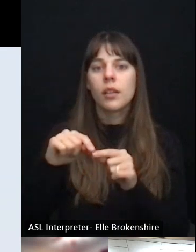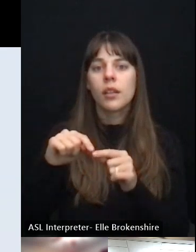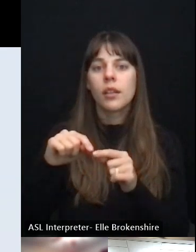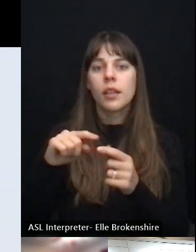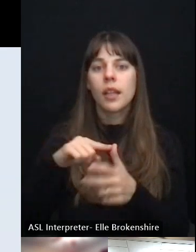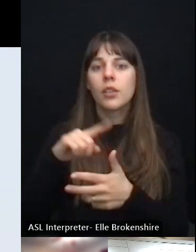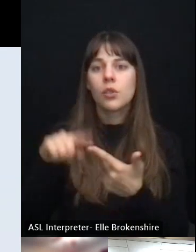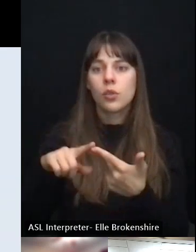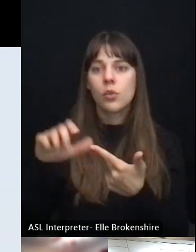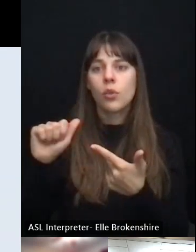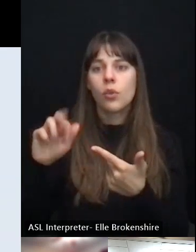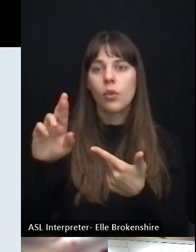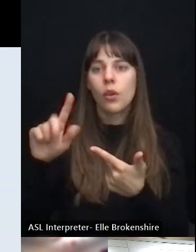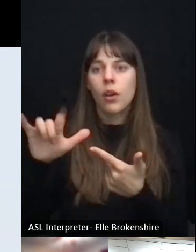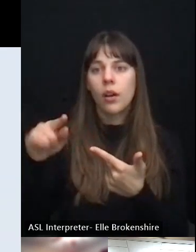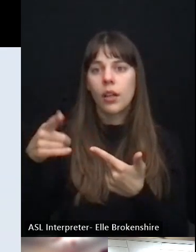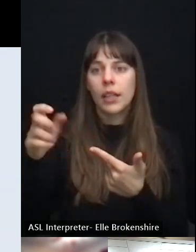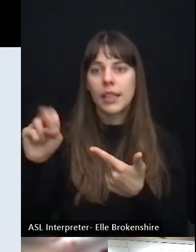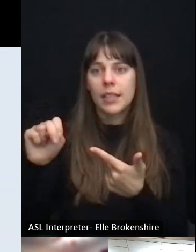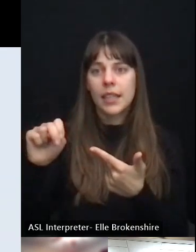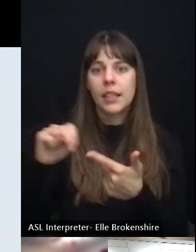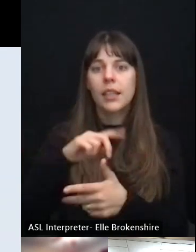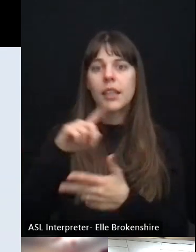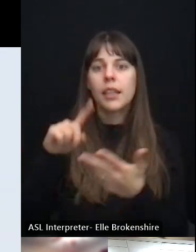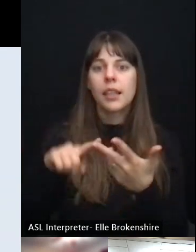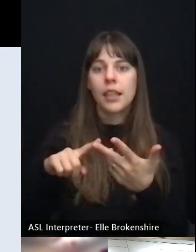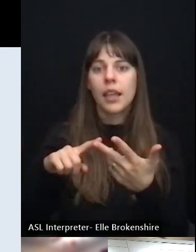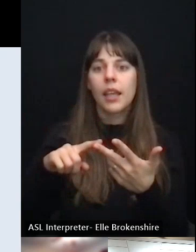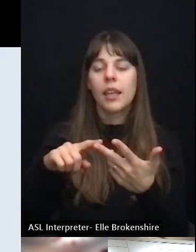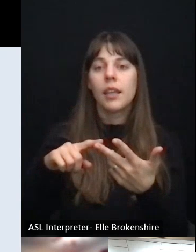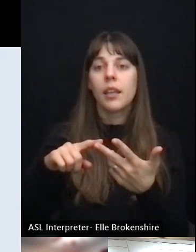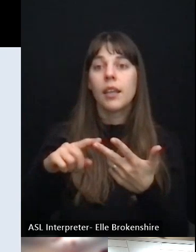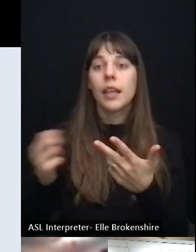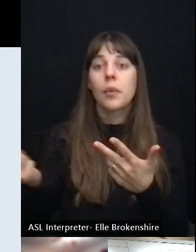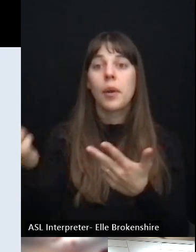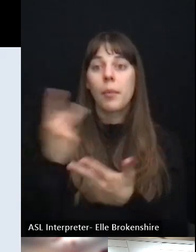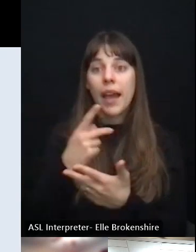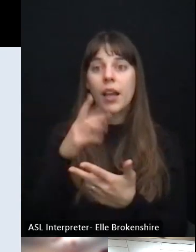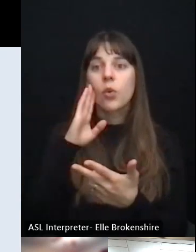then outbound it'll use the Wabash Tunnel to Sawmill Run Boulevard to